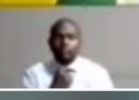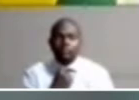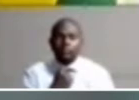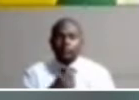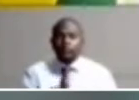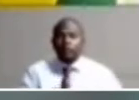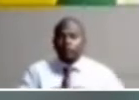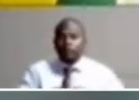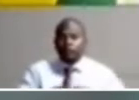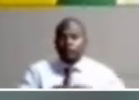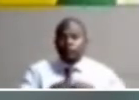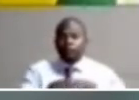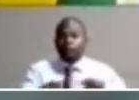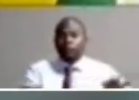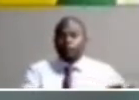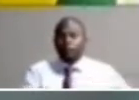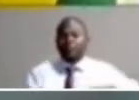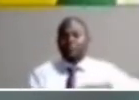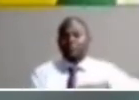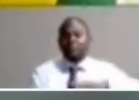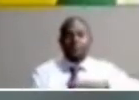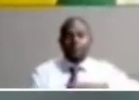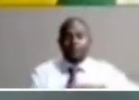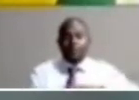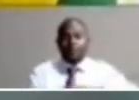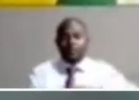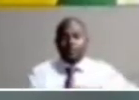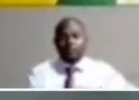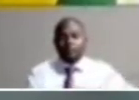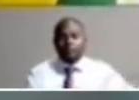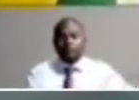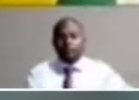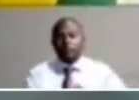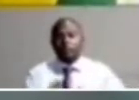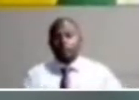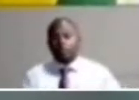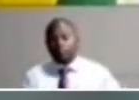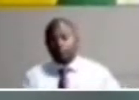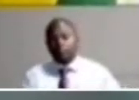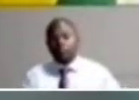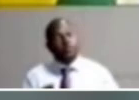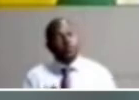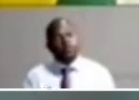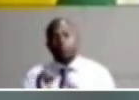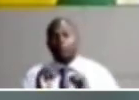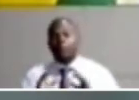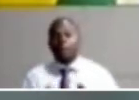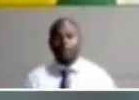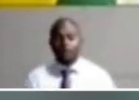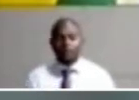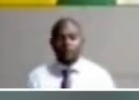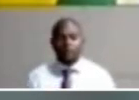the pollution, the contamination was limited, when we are not absolutely sure.